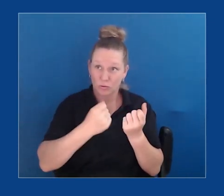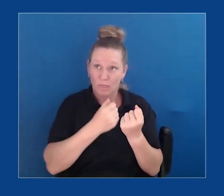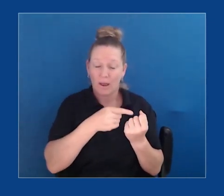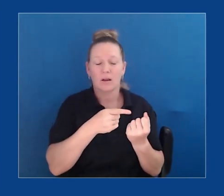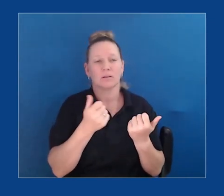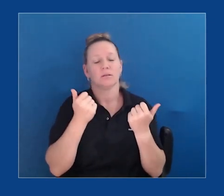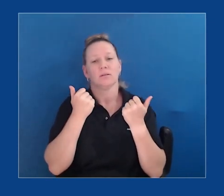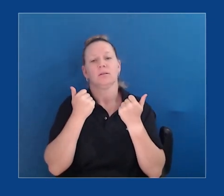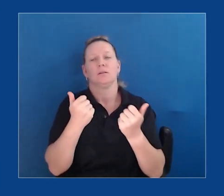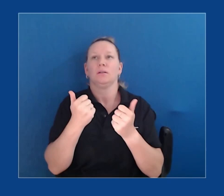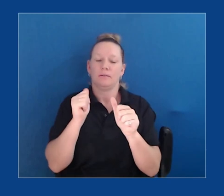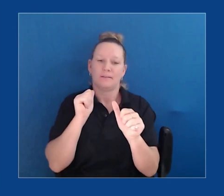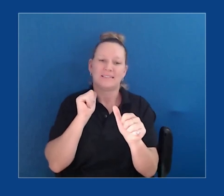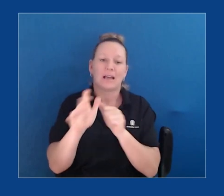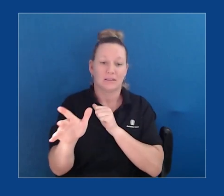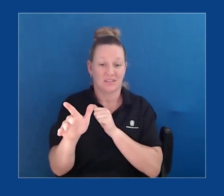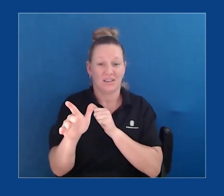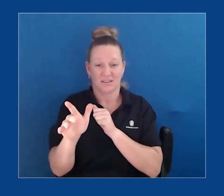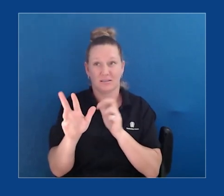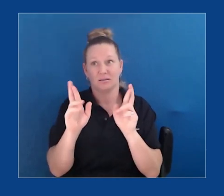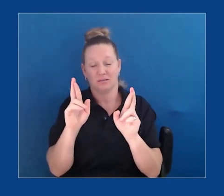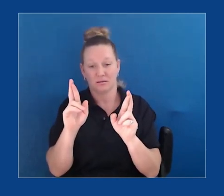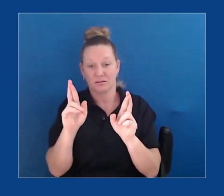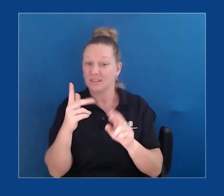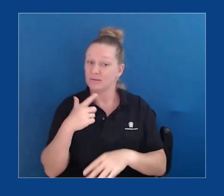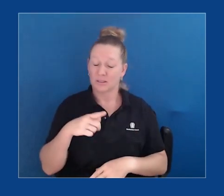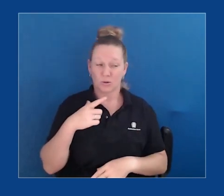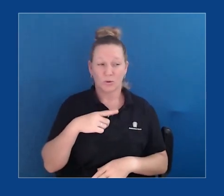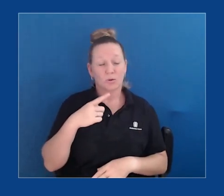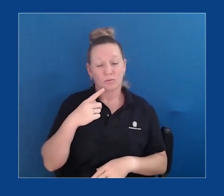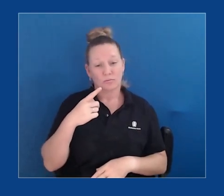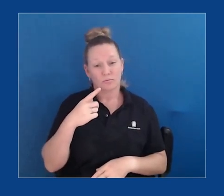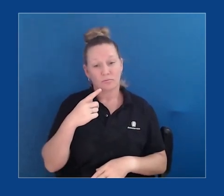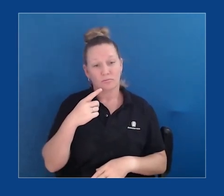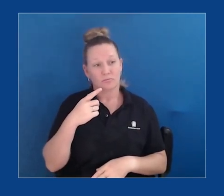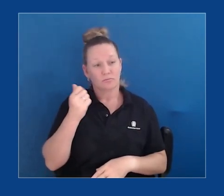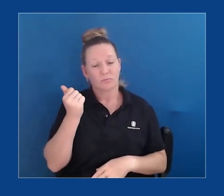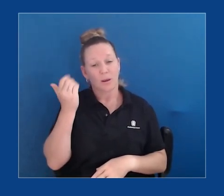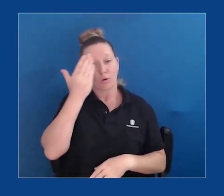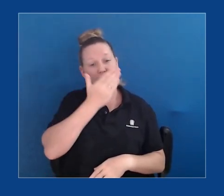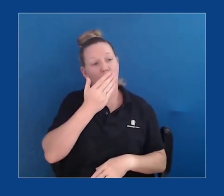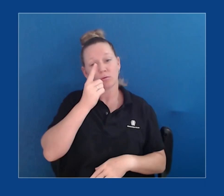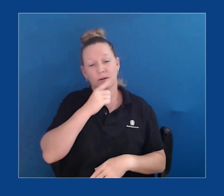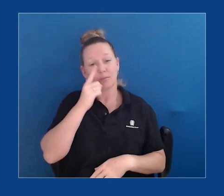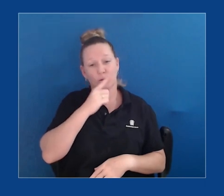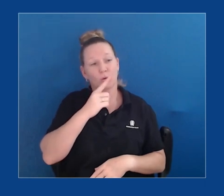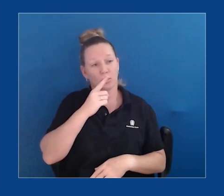because at the rate that old people are passing away, that knowledge is dying with them.